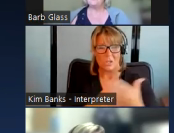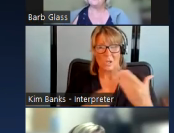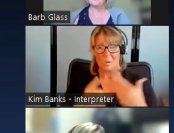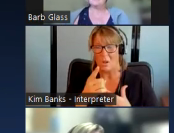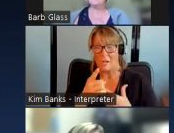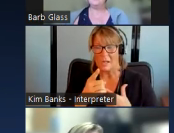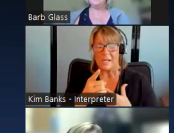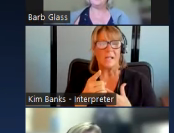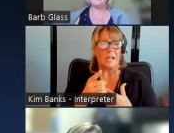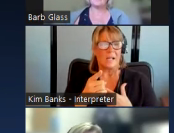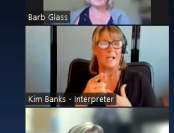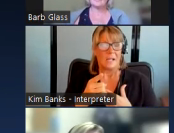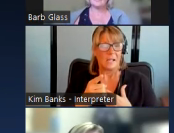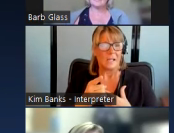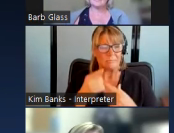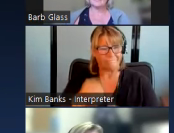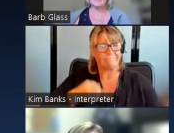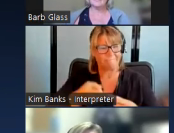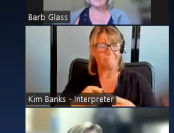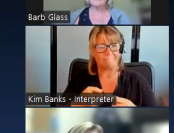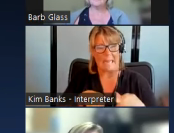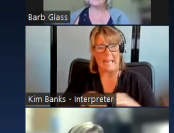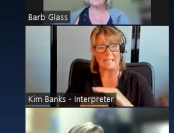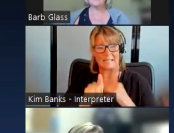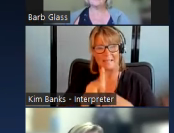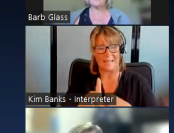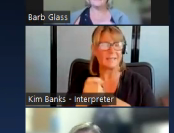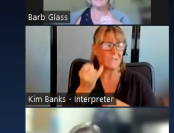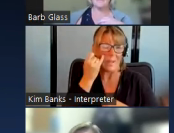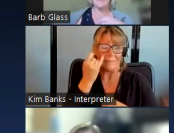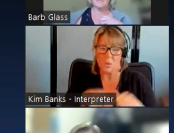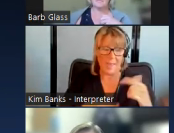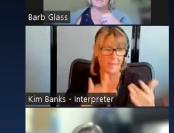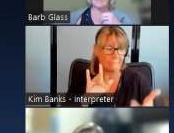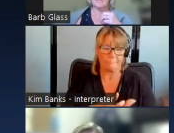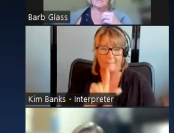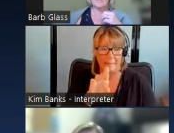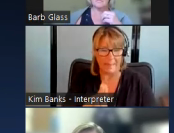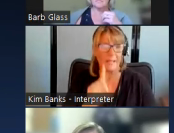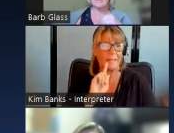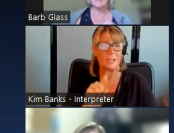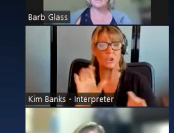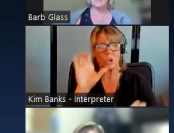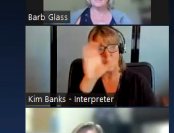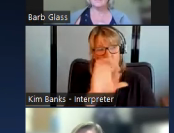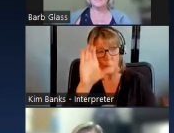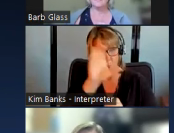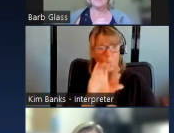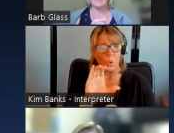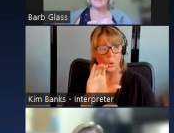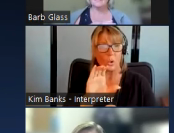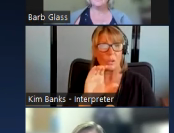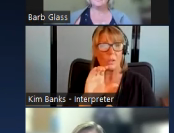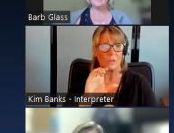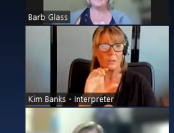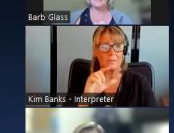accessing the link. It's basically, if you just Google EOPG or Employment Ontario Partners Gateway, you